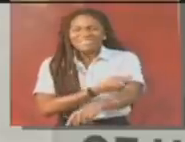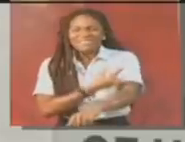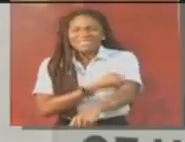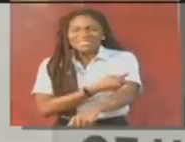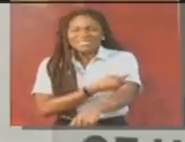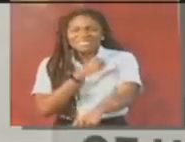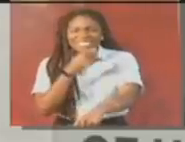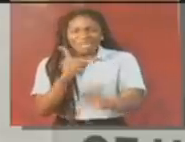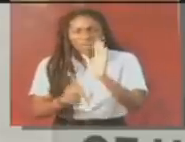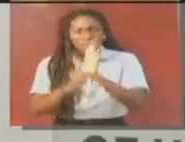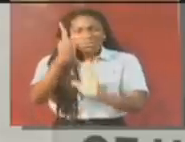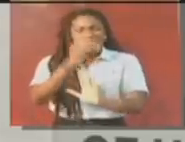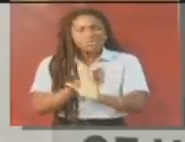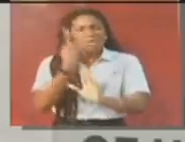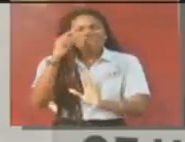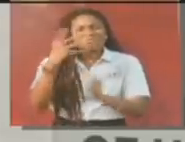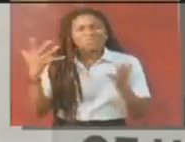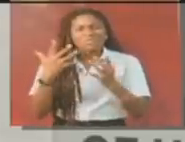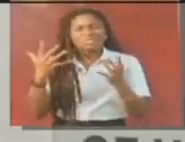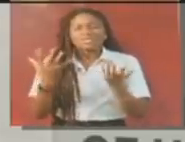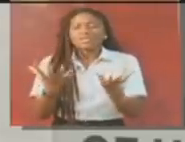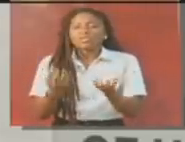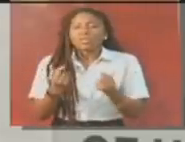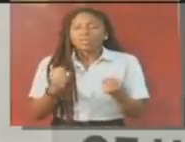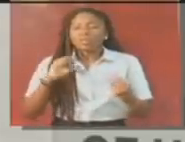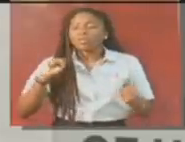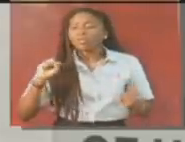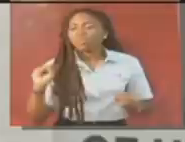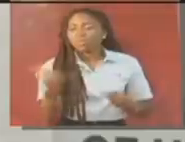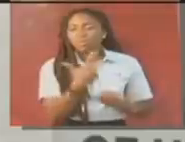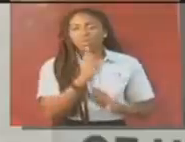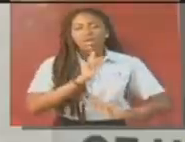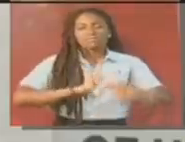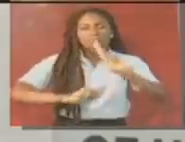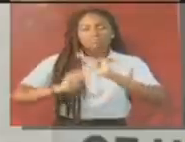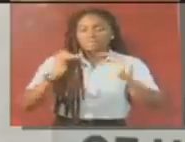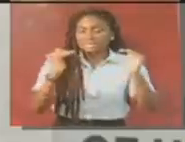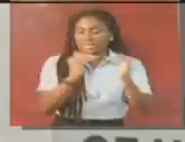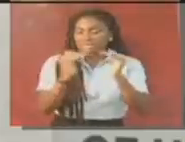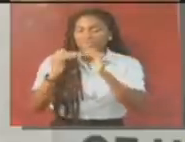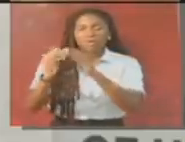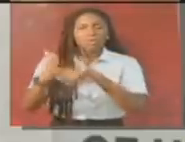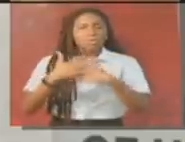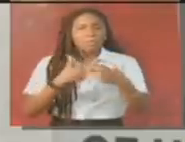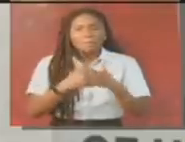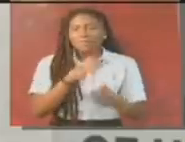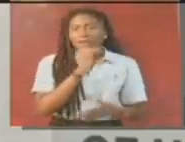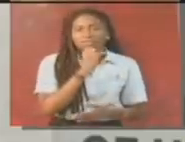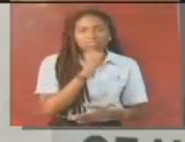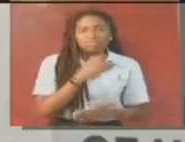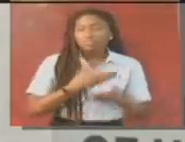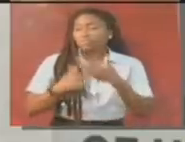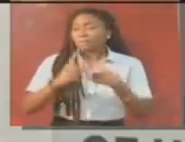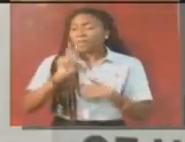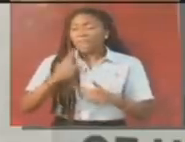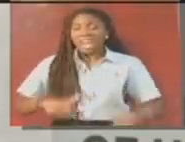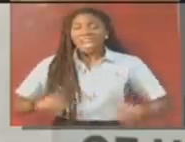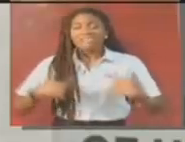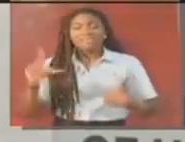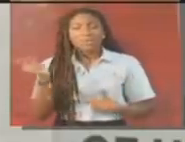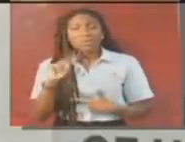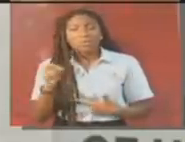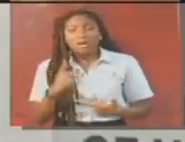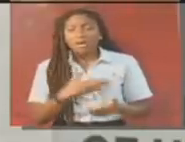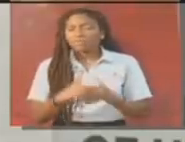are to promote equity and access to vaccination for people of all ages, regardless of where they live, leaving no